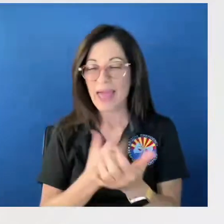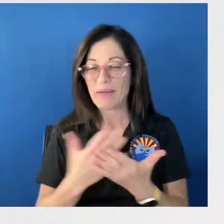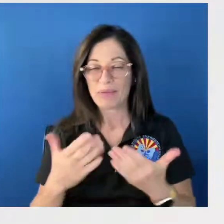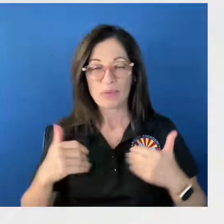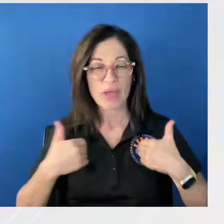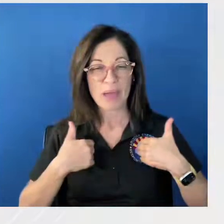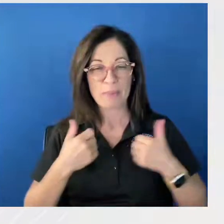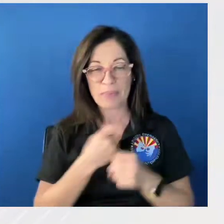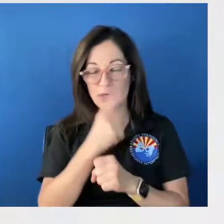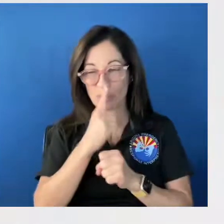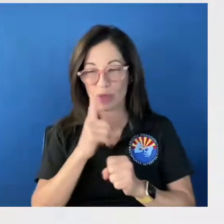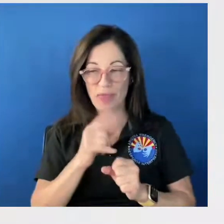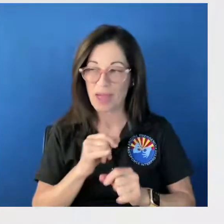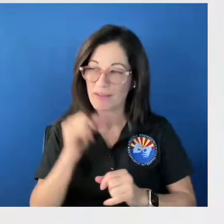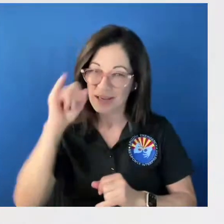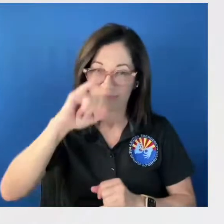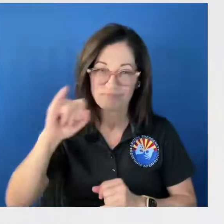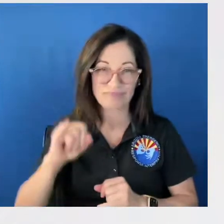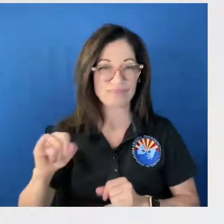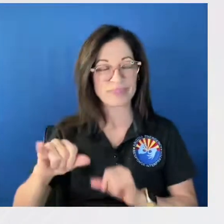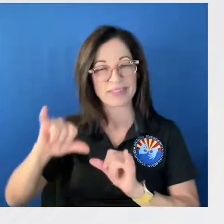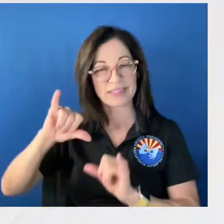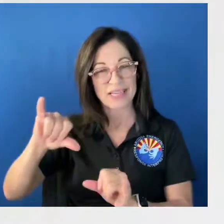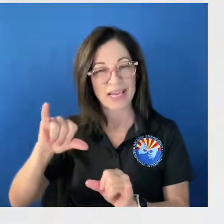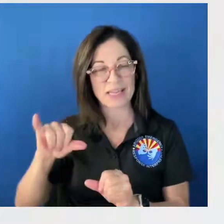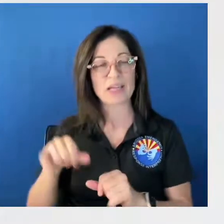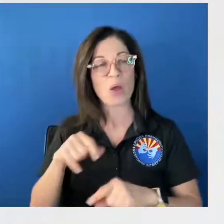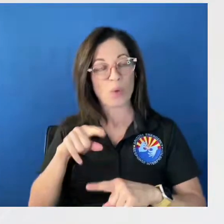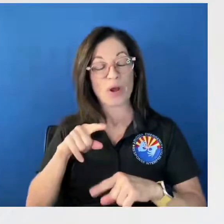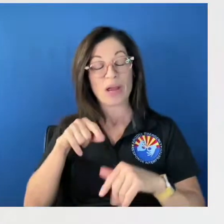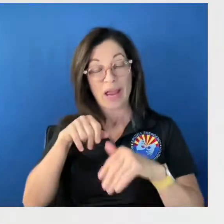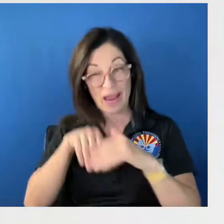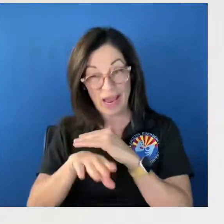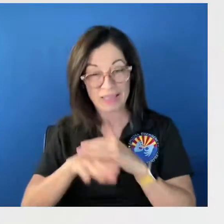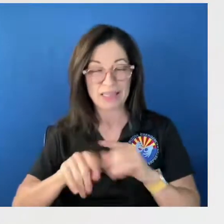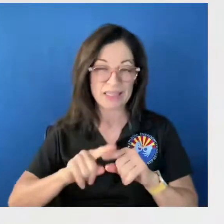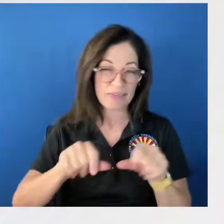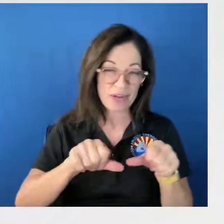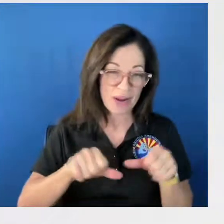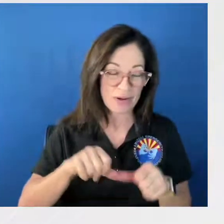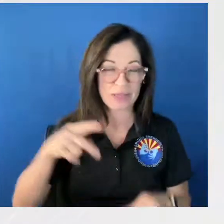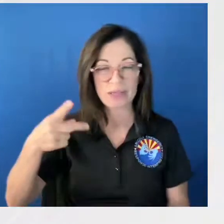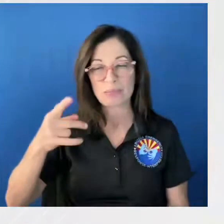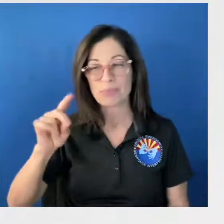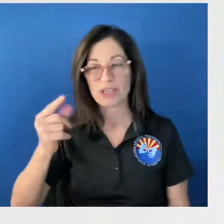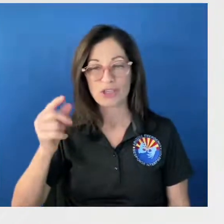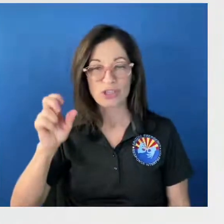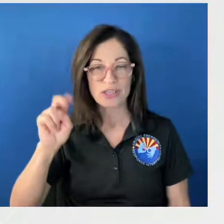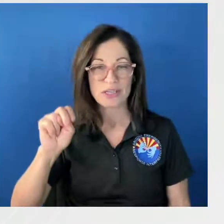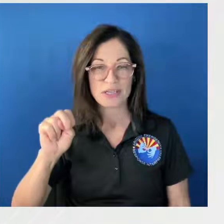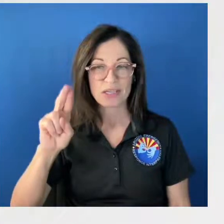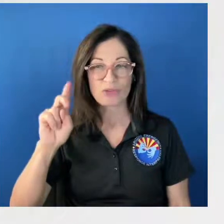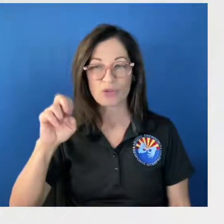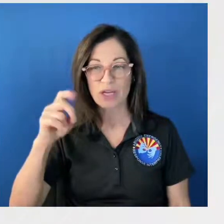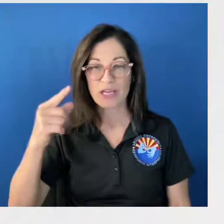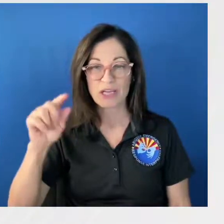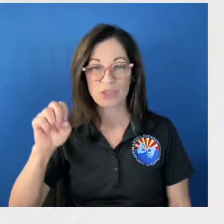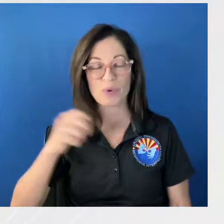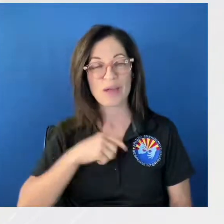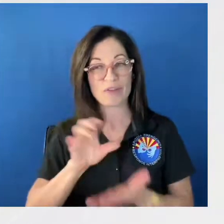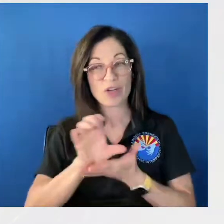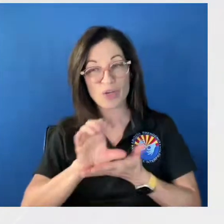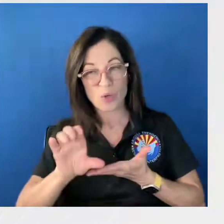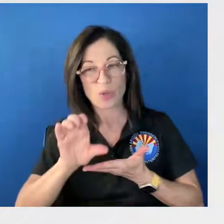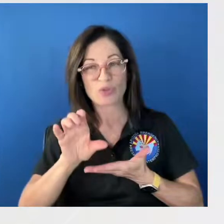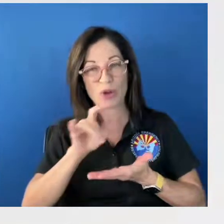in check as we start to gain access all at different points here. Pigeon Ridge, we have a dozer line going in there to try to get up there. And